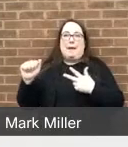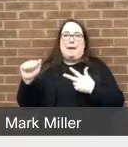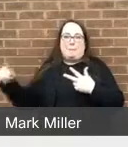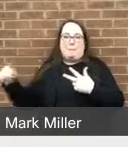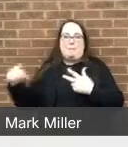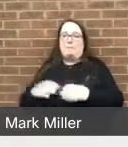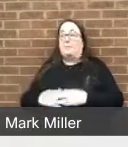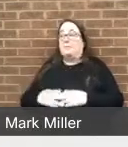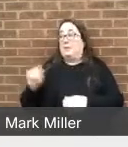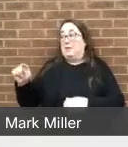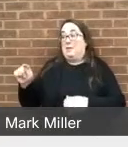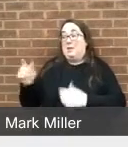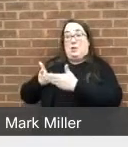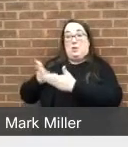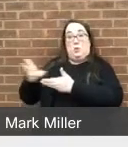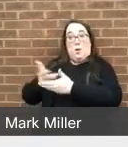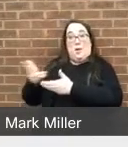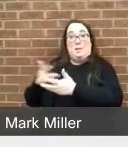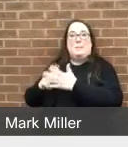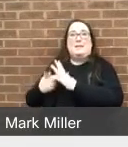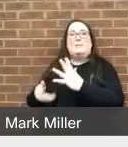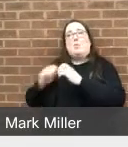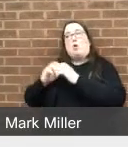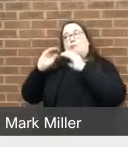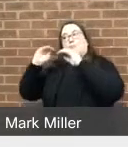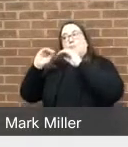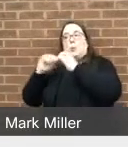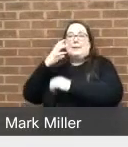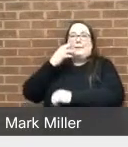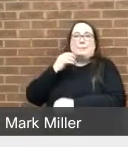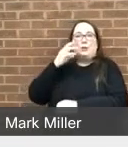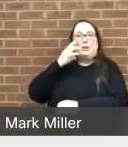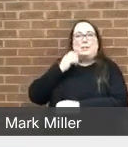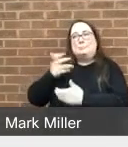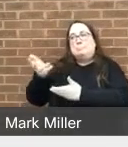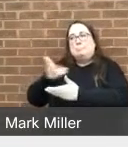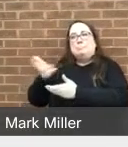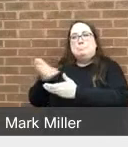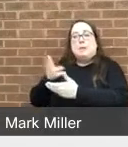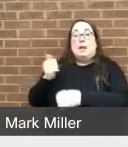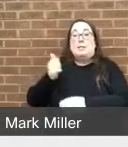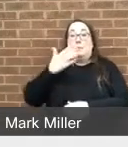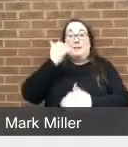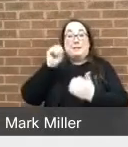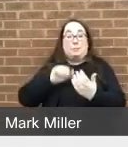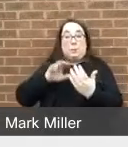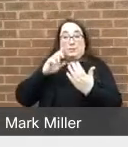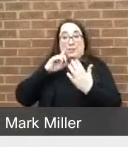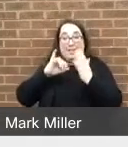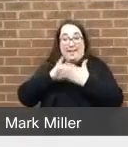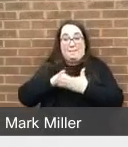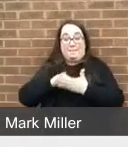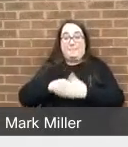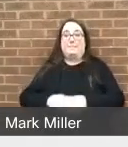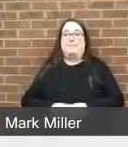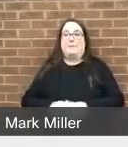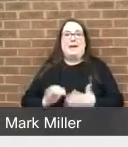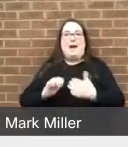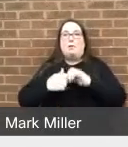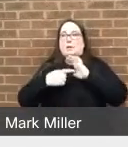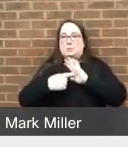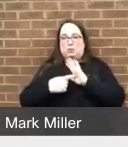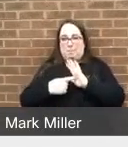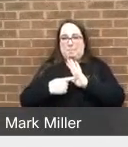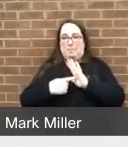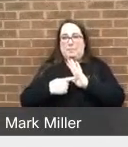approach means more of education through experience. And the best way to demonstrate the two-way approach, in my opinion,